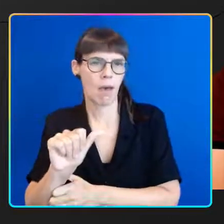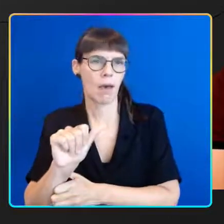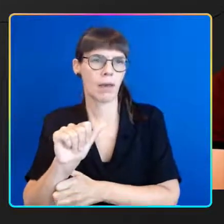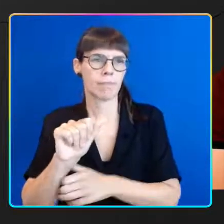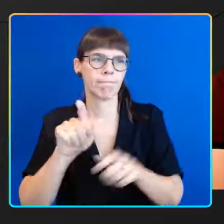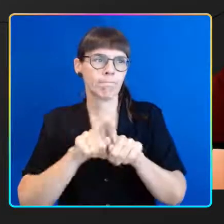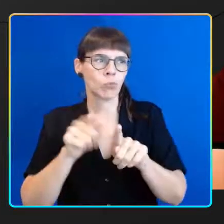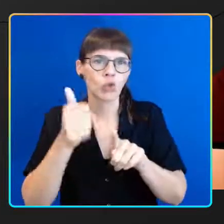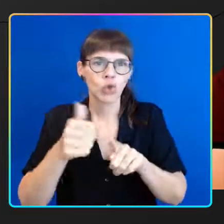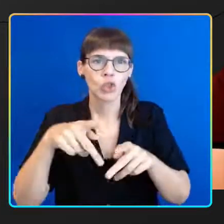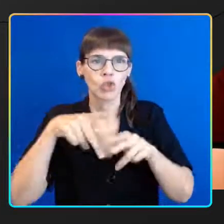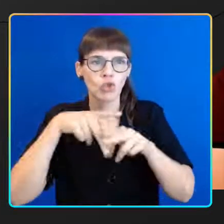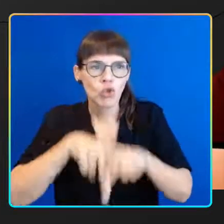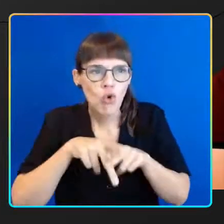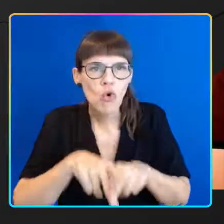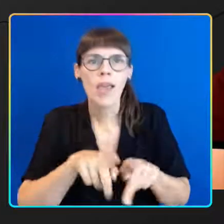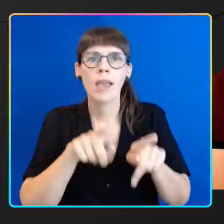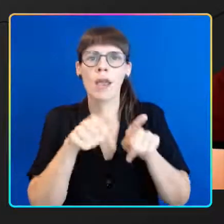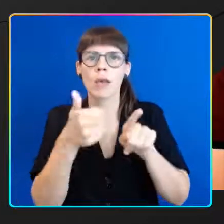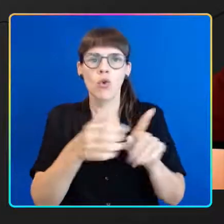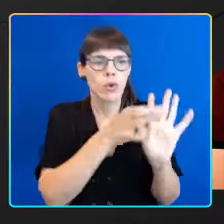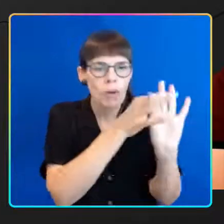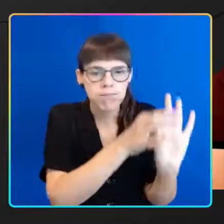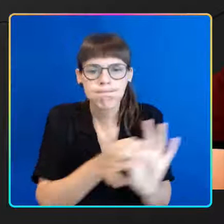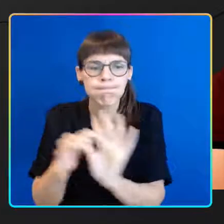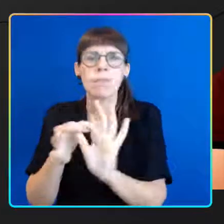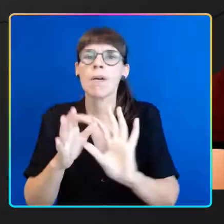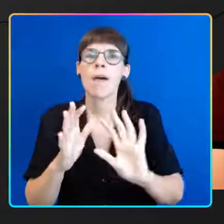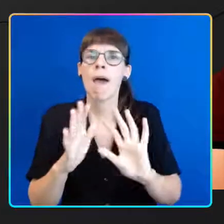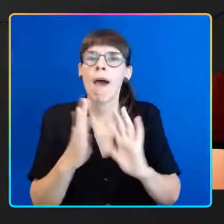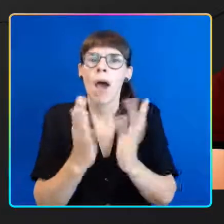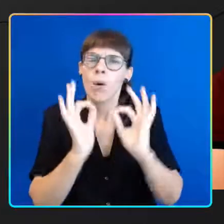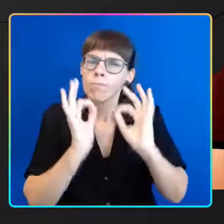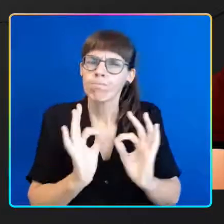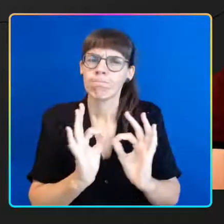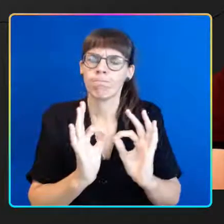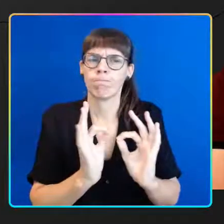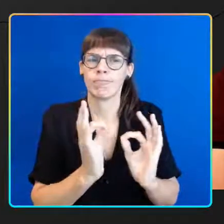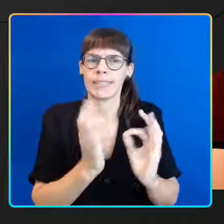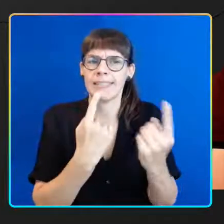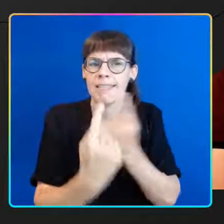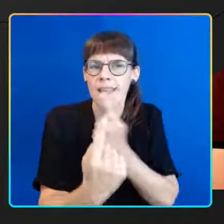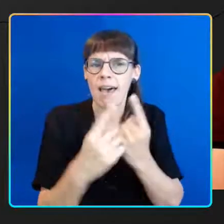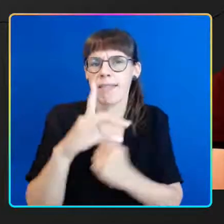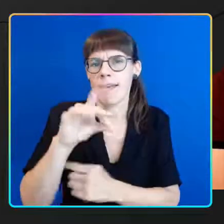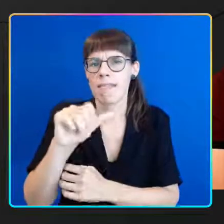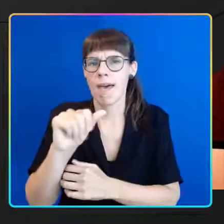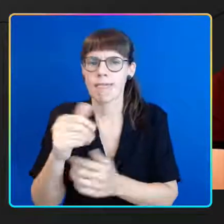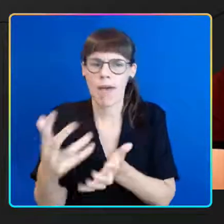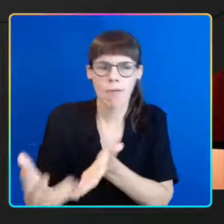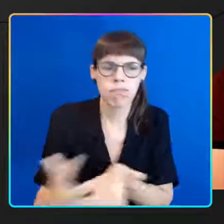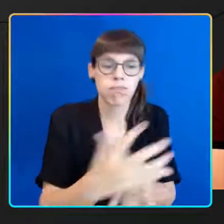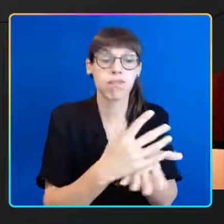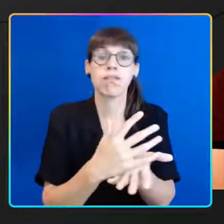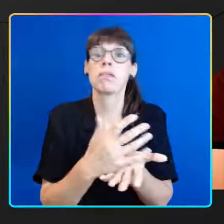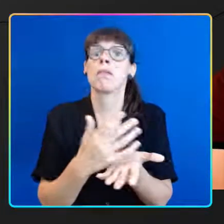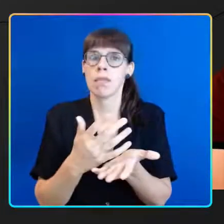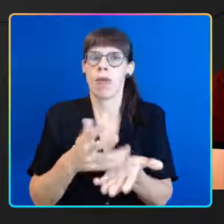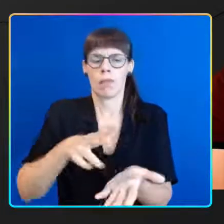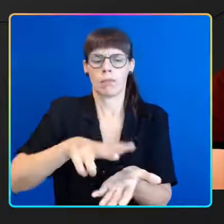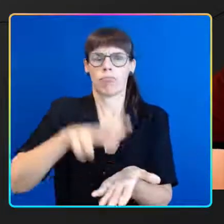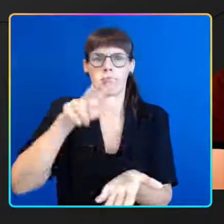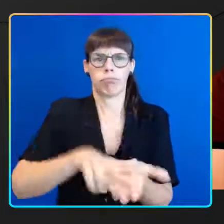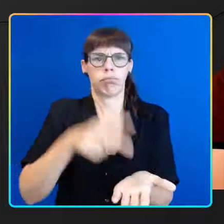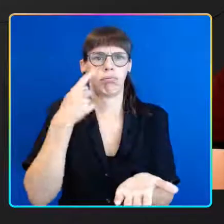and a pipeline to get the right data and be able to validate it. Because if you have bad or wrong